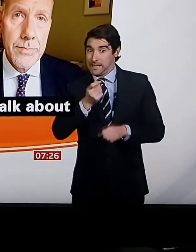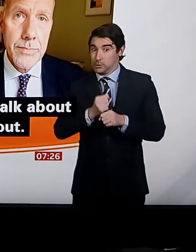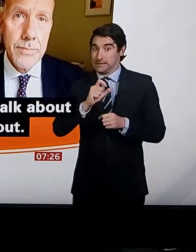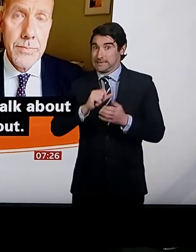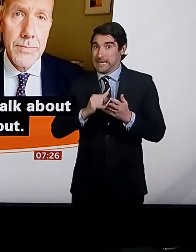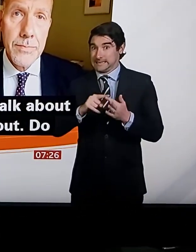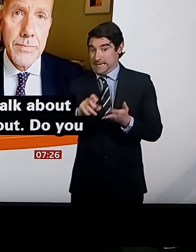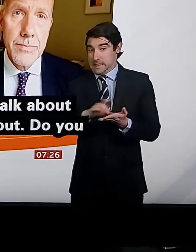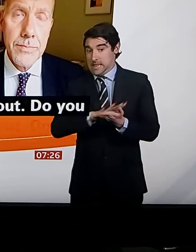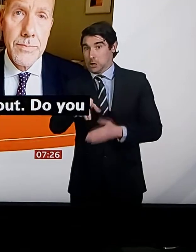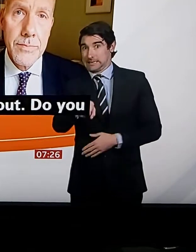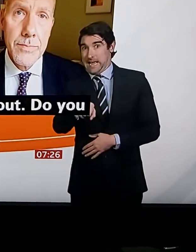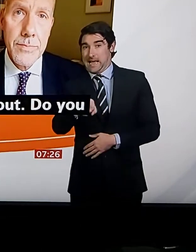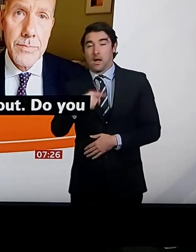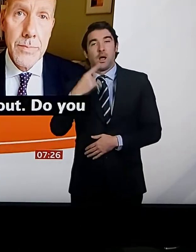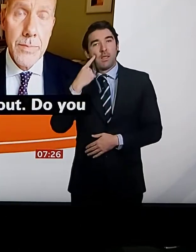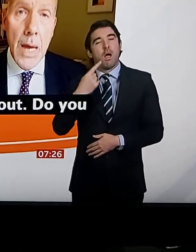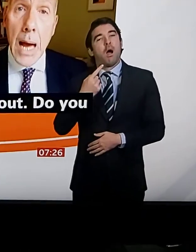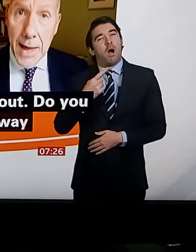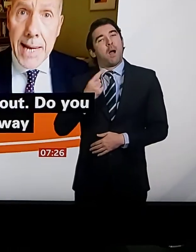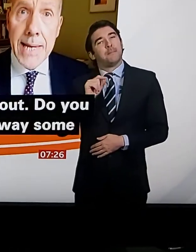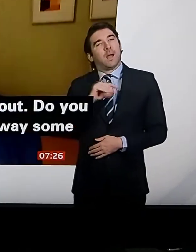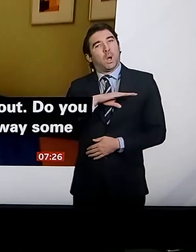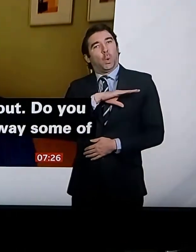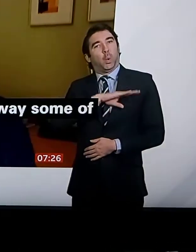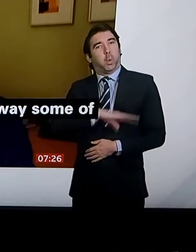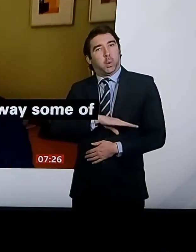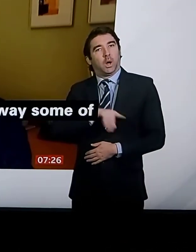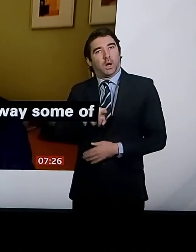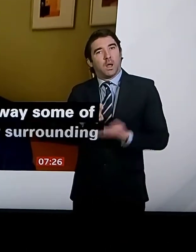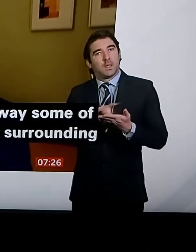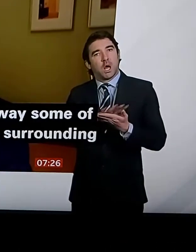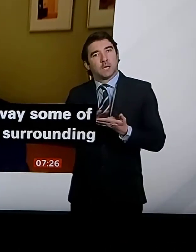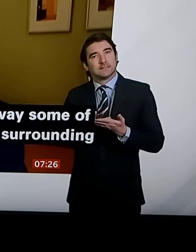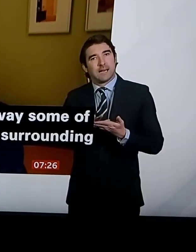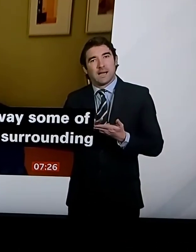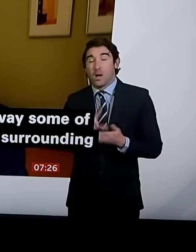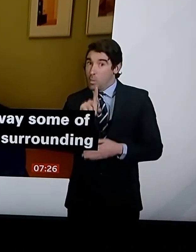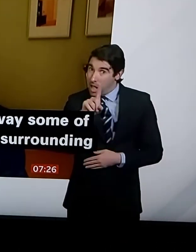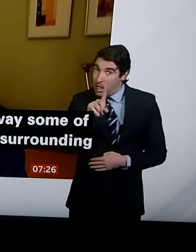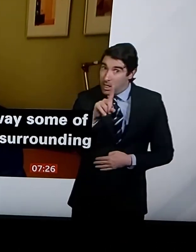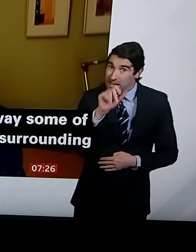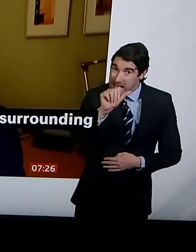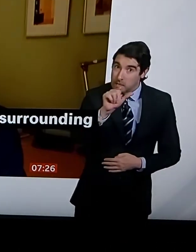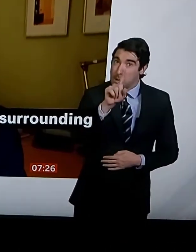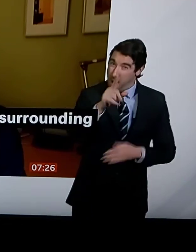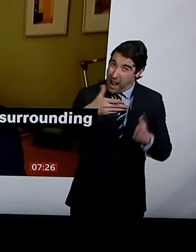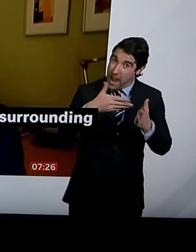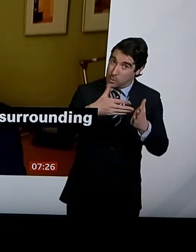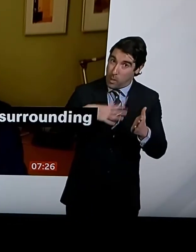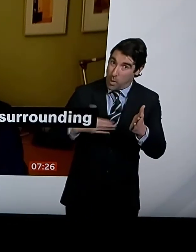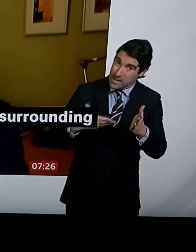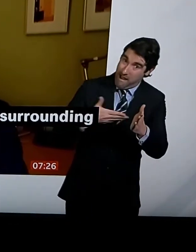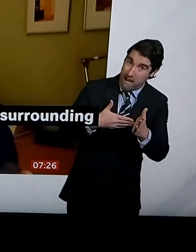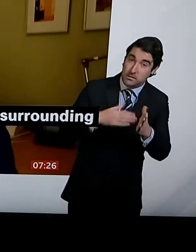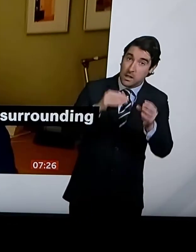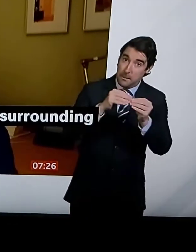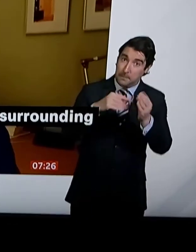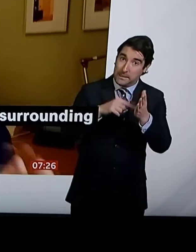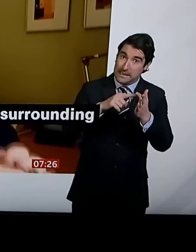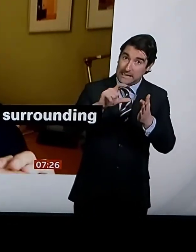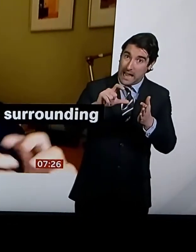that was surrounding those results this week? I think it has. I think we have to acknowledge there are BTEC students as well who are left in limbo because we need the